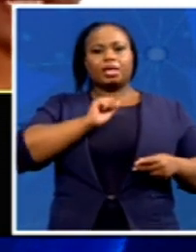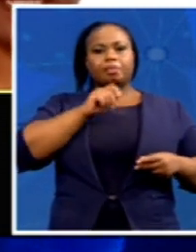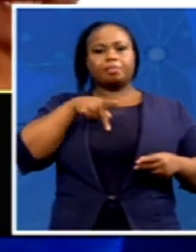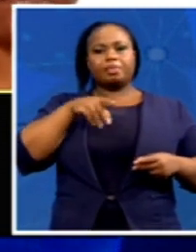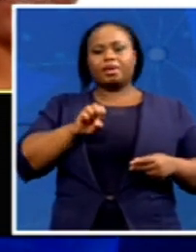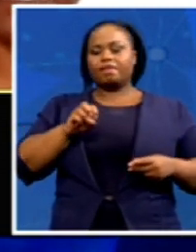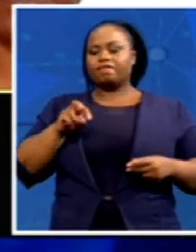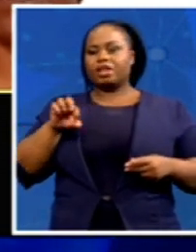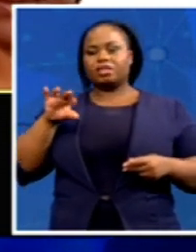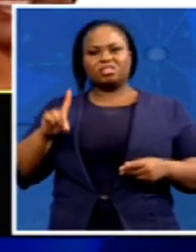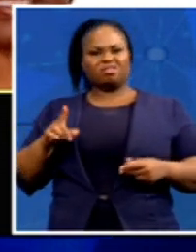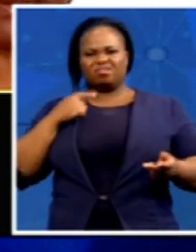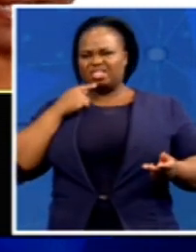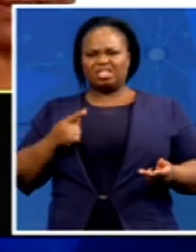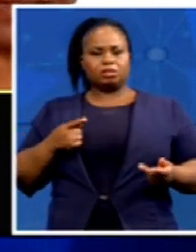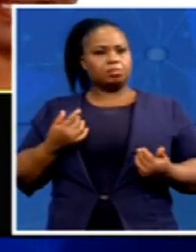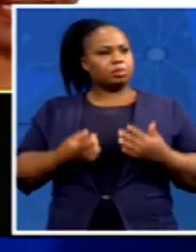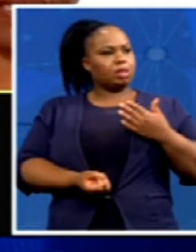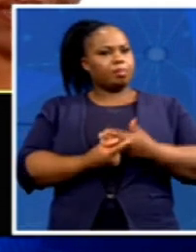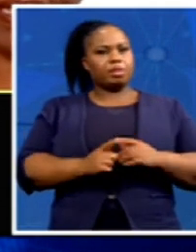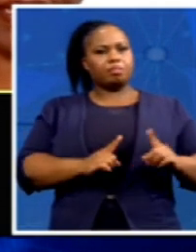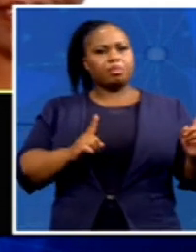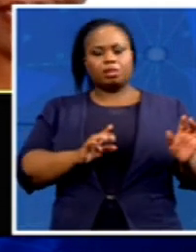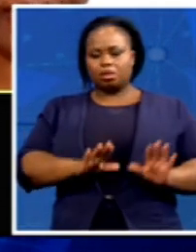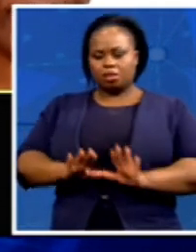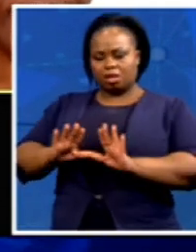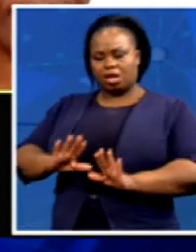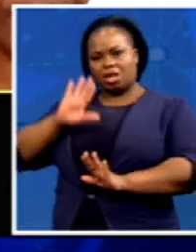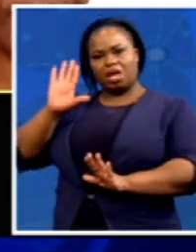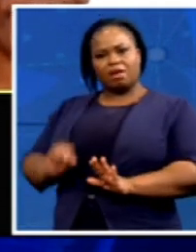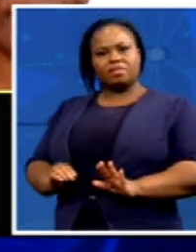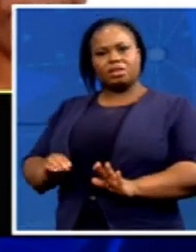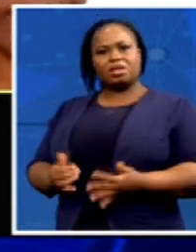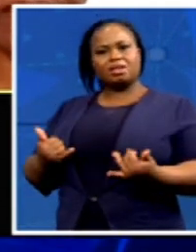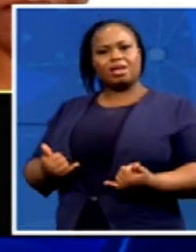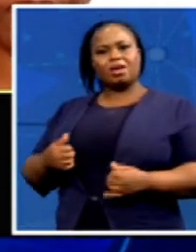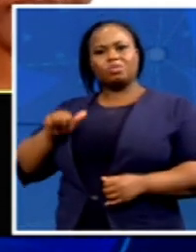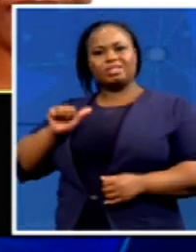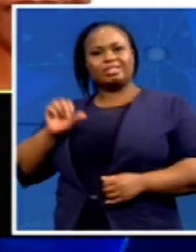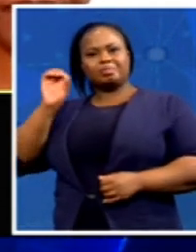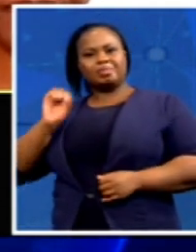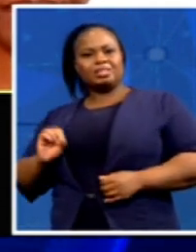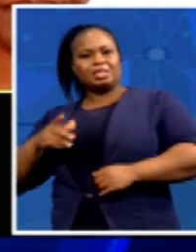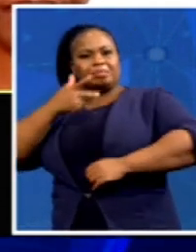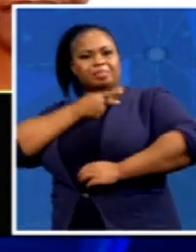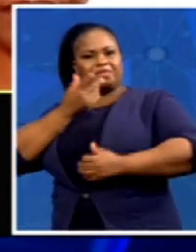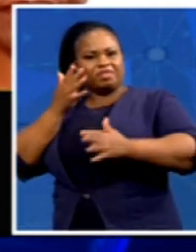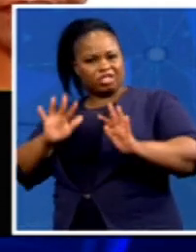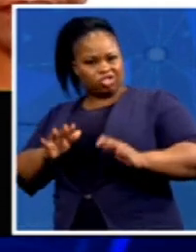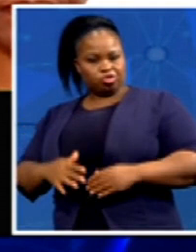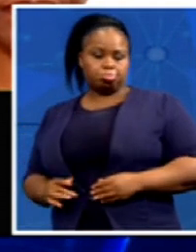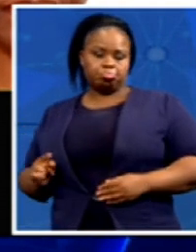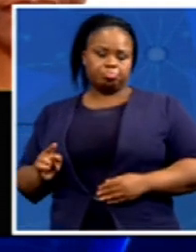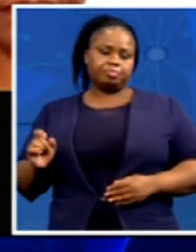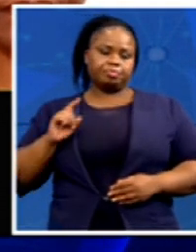the continental average is only around 6%. So that's the question from Mario. No,